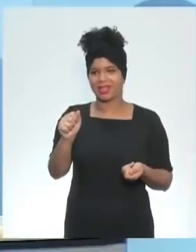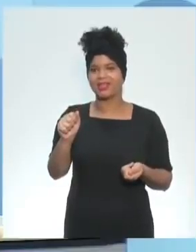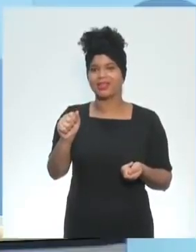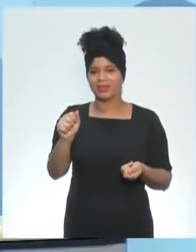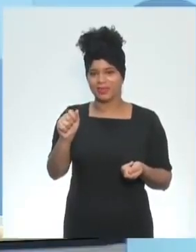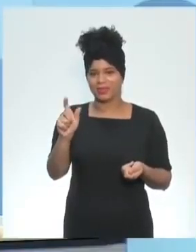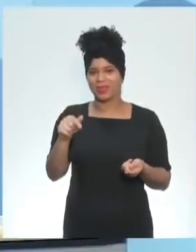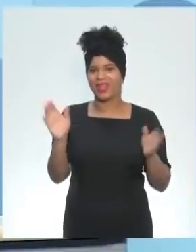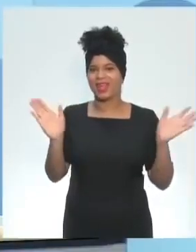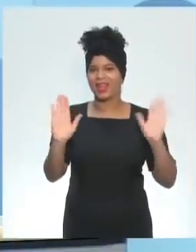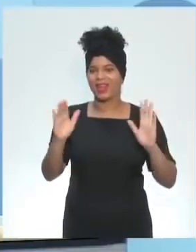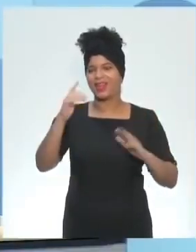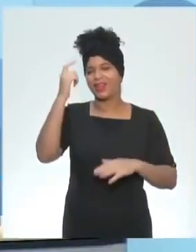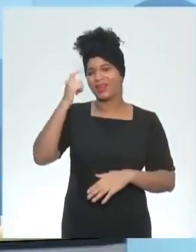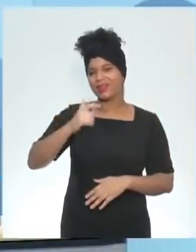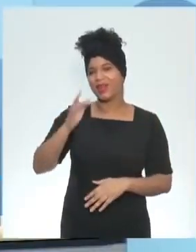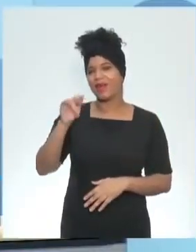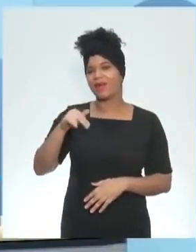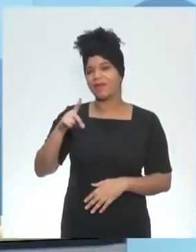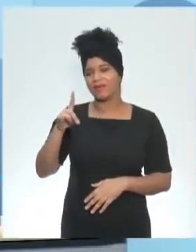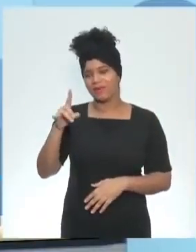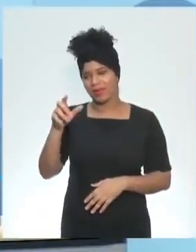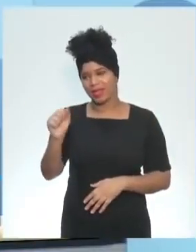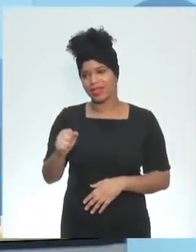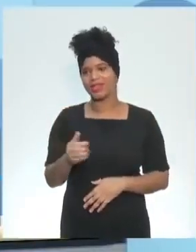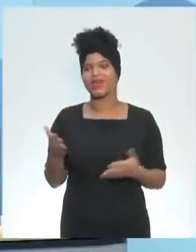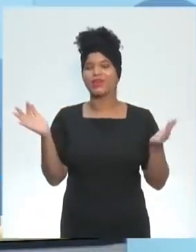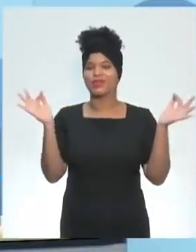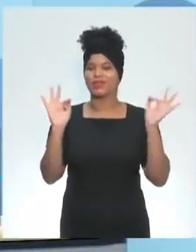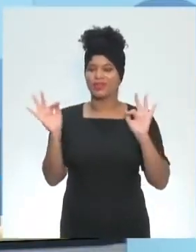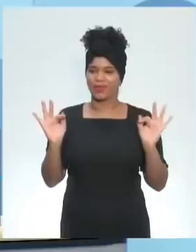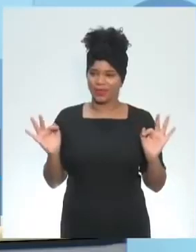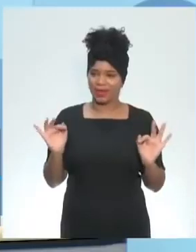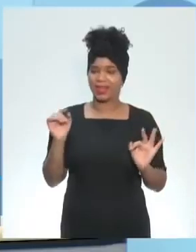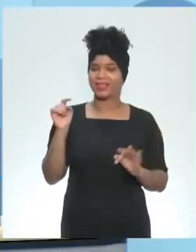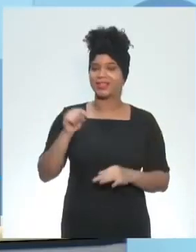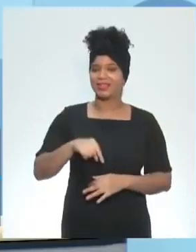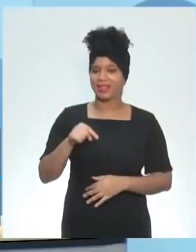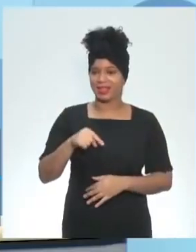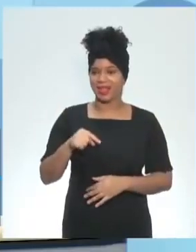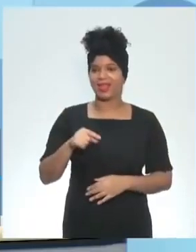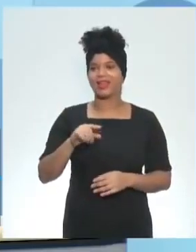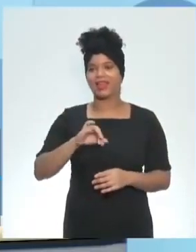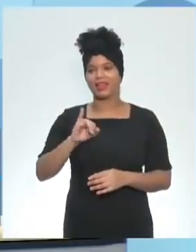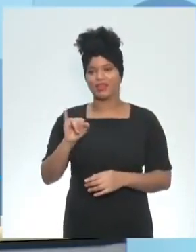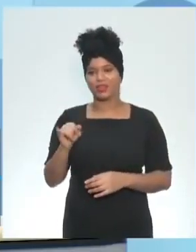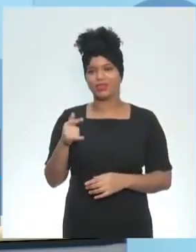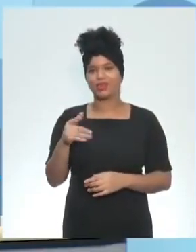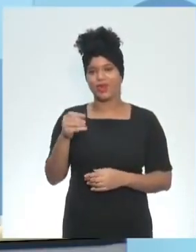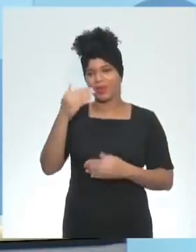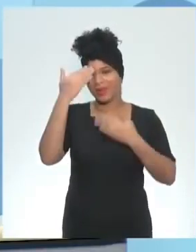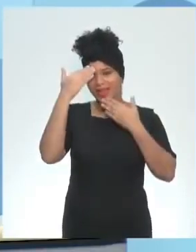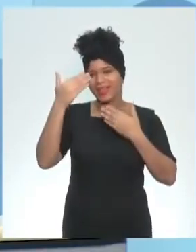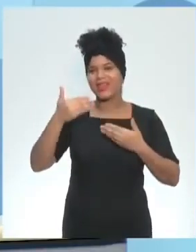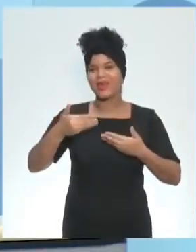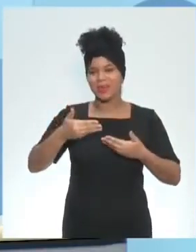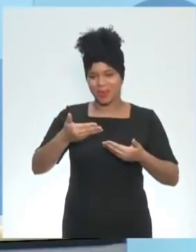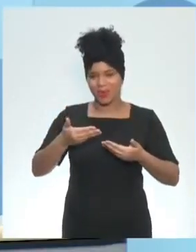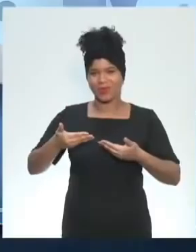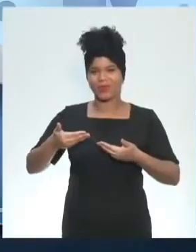everybody My name is Fernanda Mr happy to be here João invited me to come and he